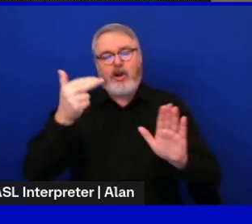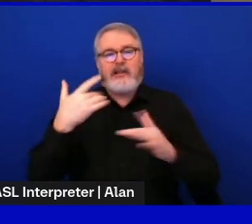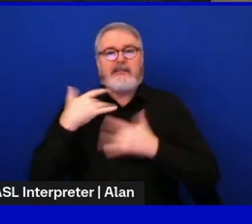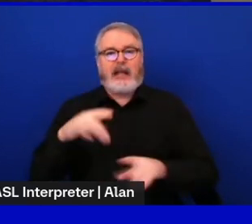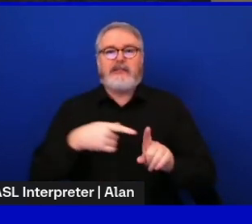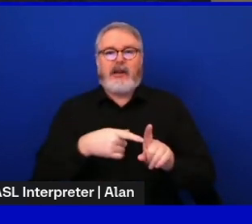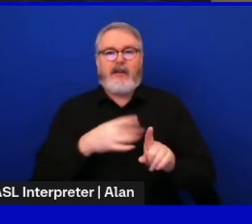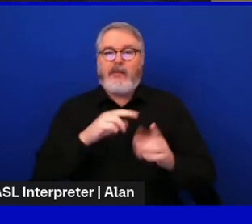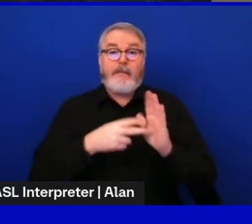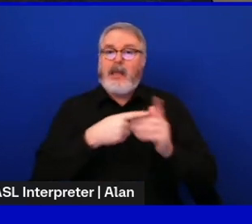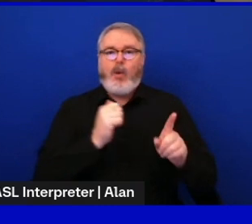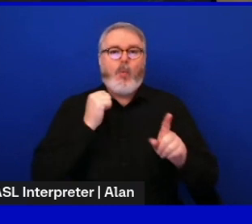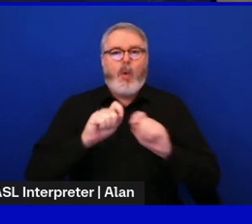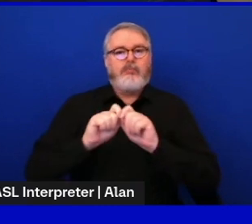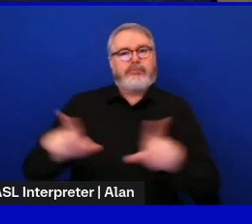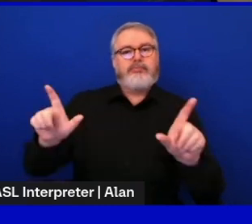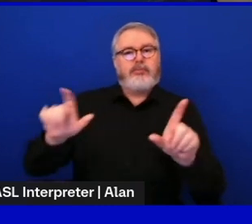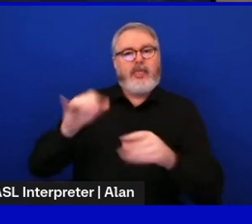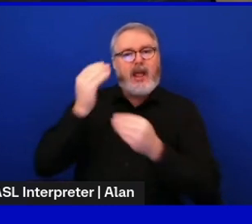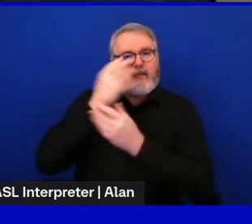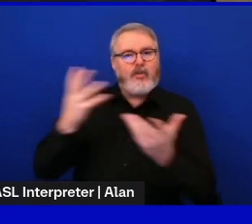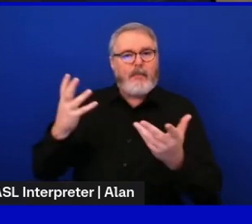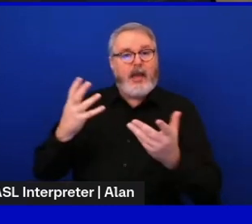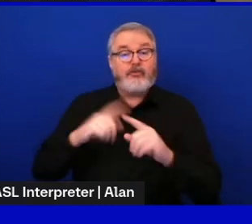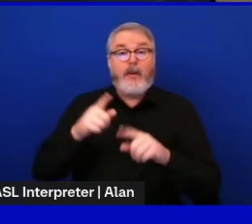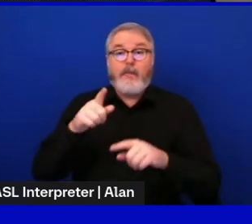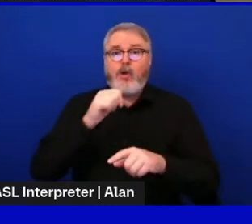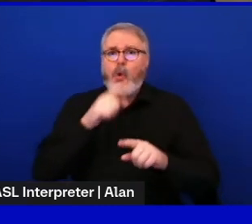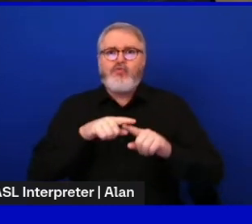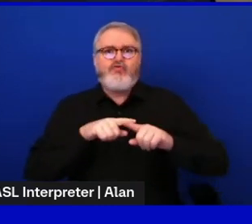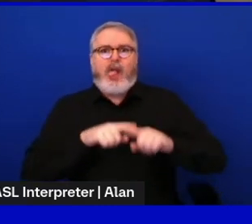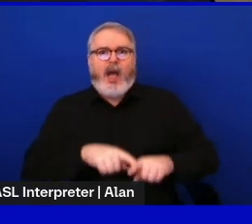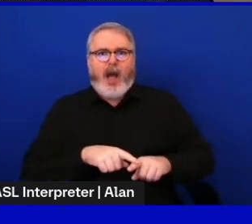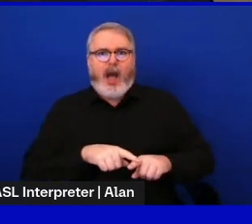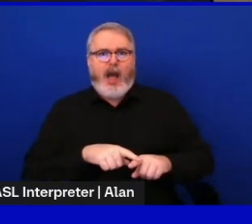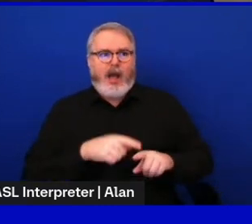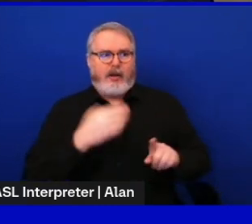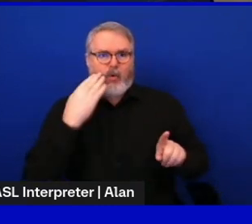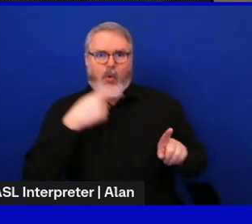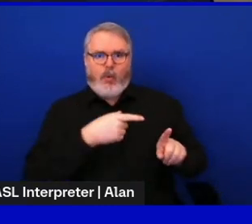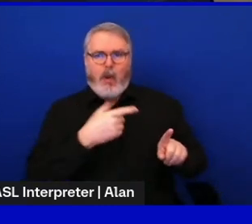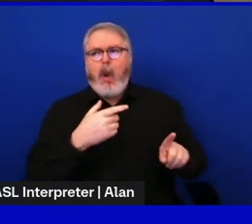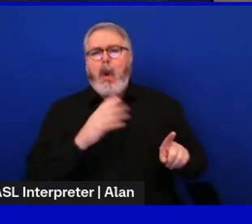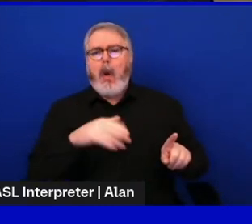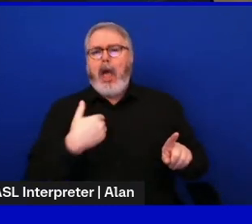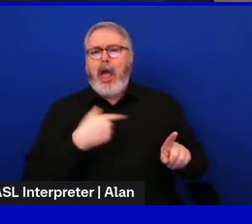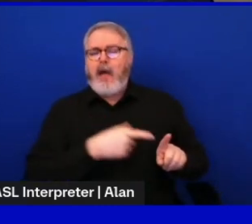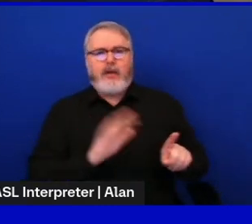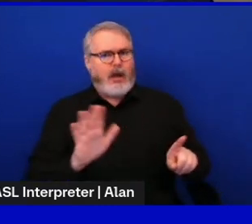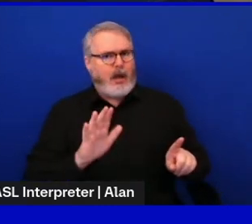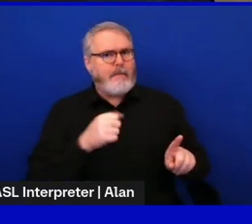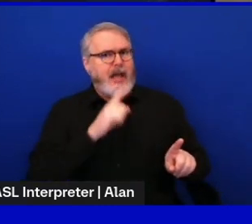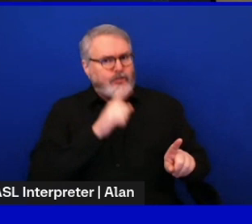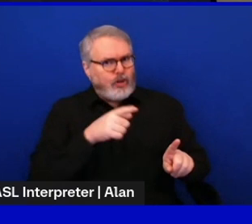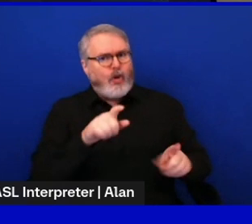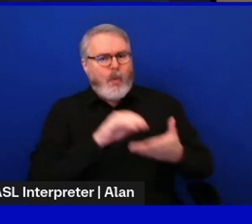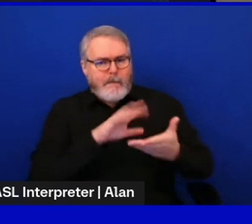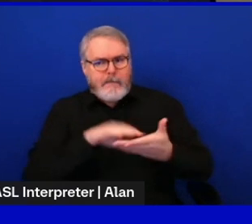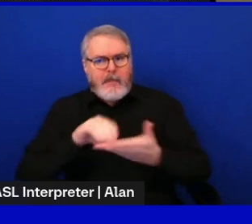be relying on provider having that put in place. So just make sure that you're marking everything as sensitive where